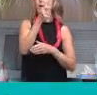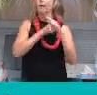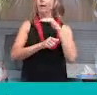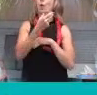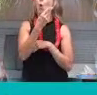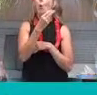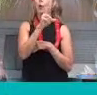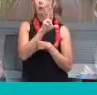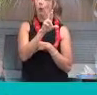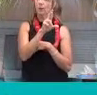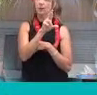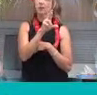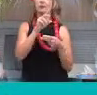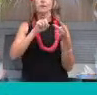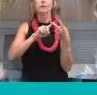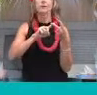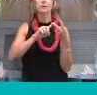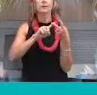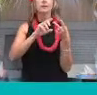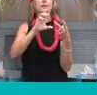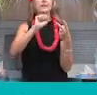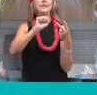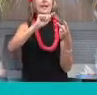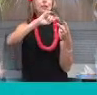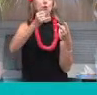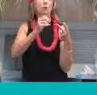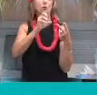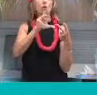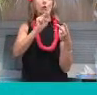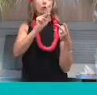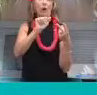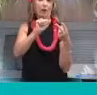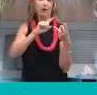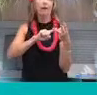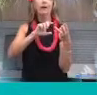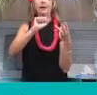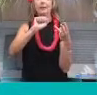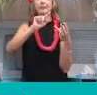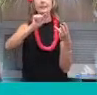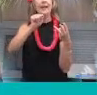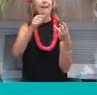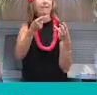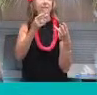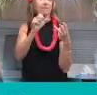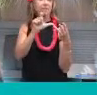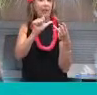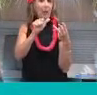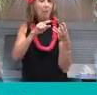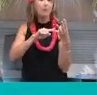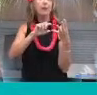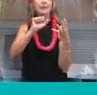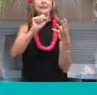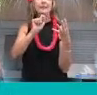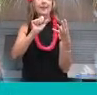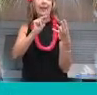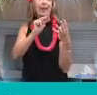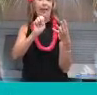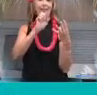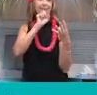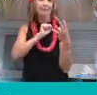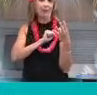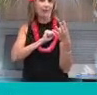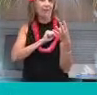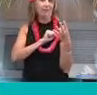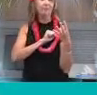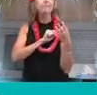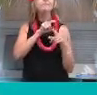Rosary, St. Joseph Corunna, St. Philip, Sacred Heart Sarnia, and St. Anne Sarnia. Linda began